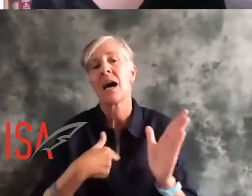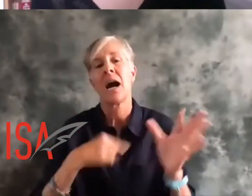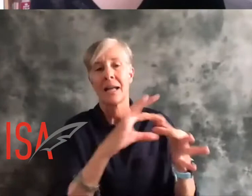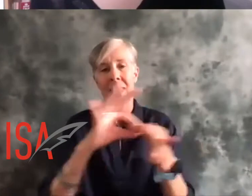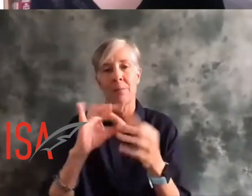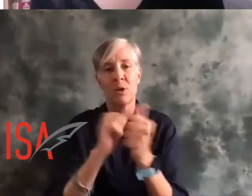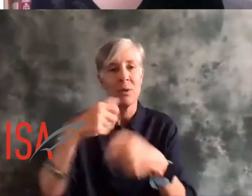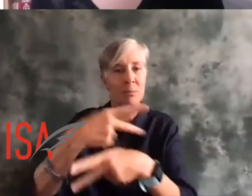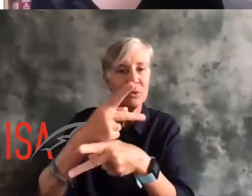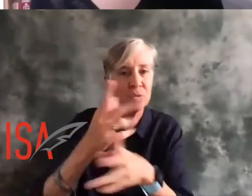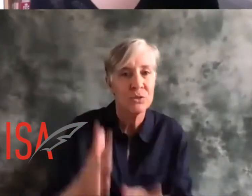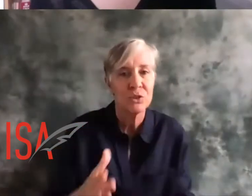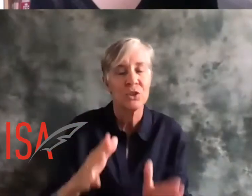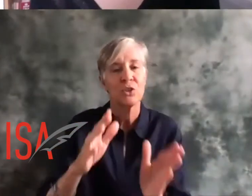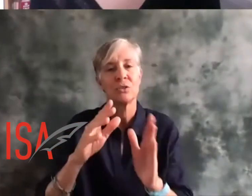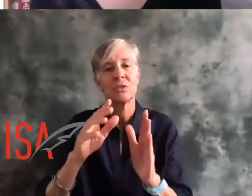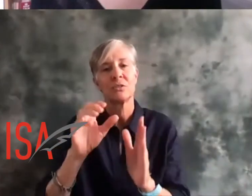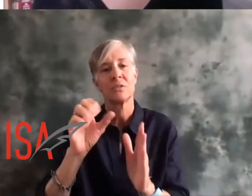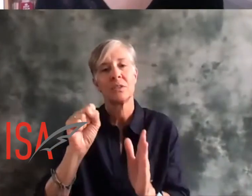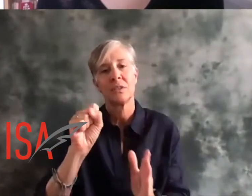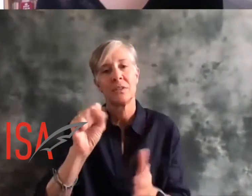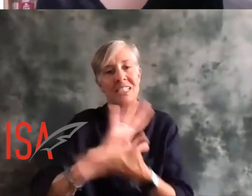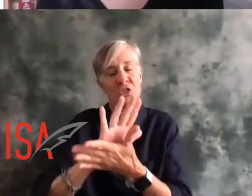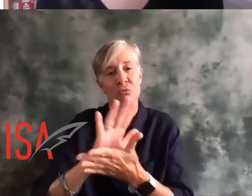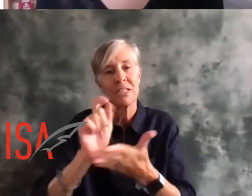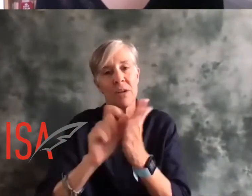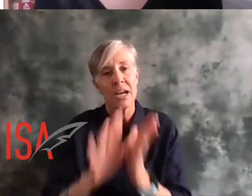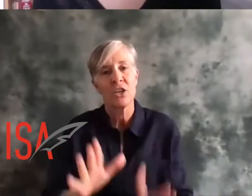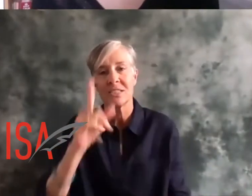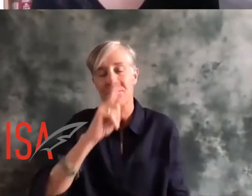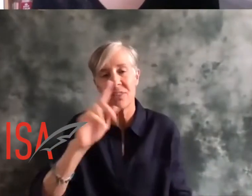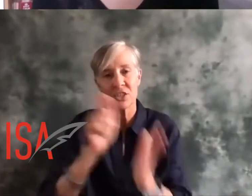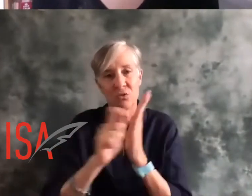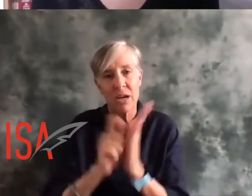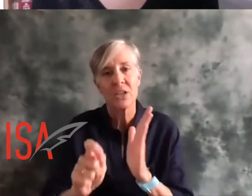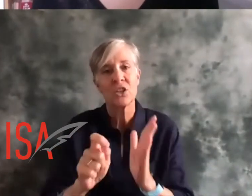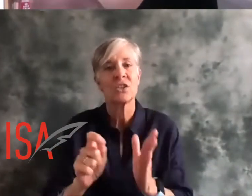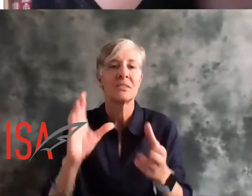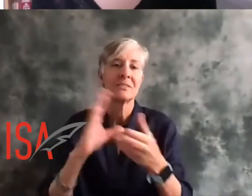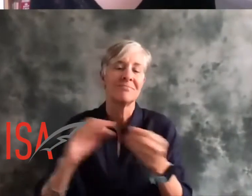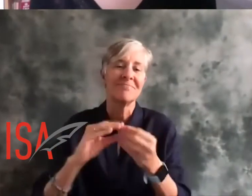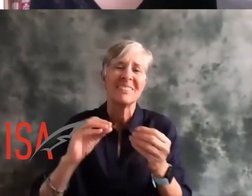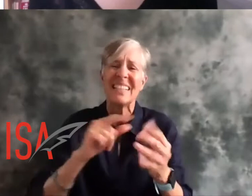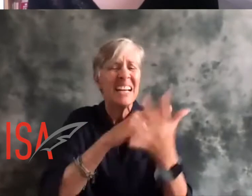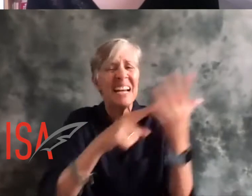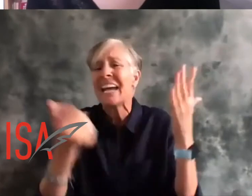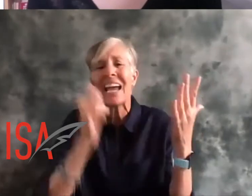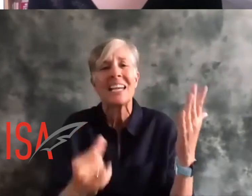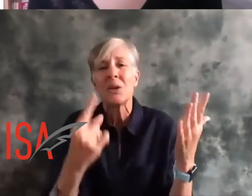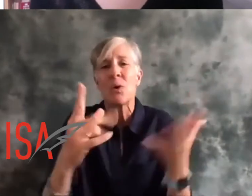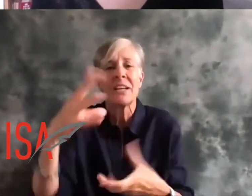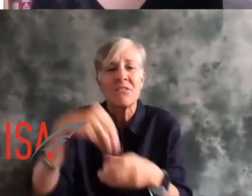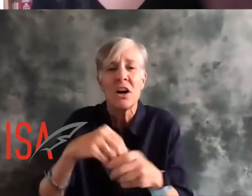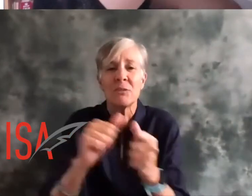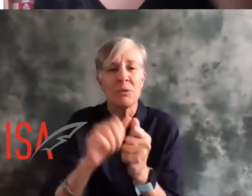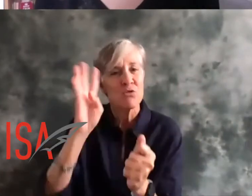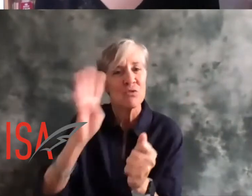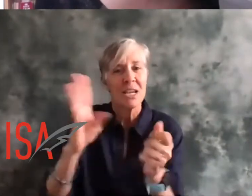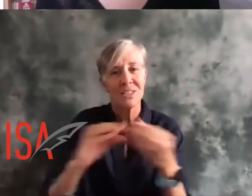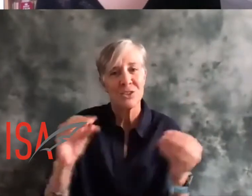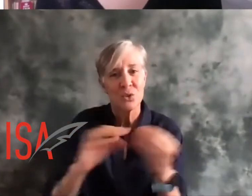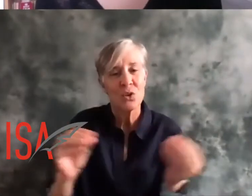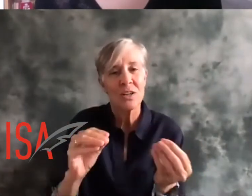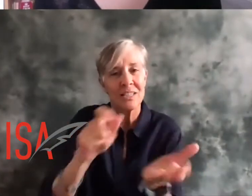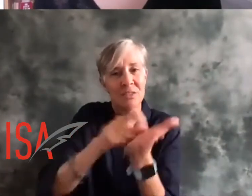with producers, screenwriters, fiction writers and memoirists, and development officers, basically anybody who's involved with creating stories and